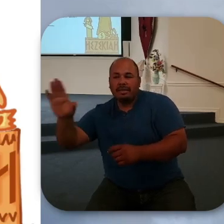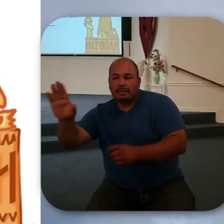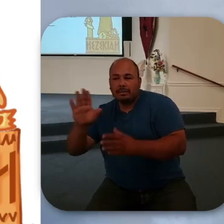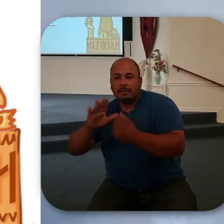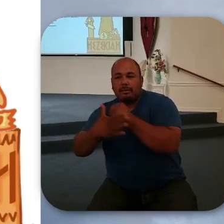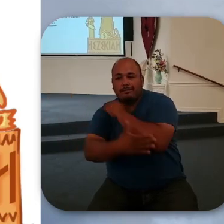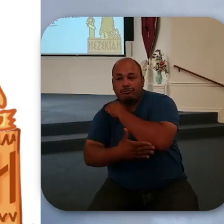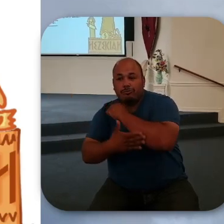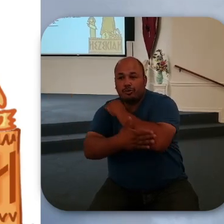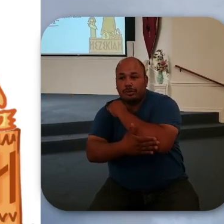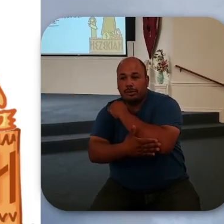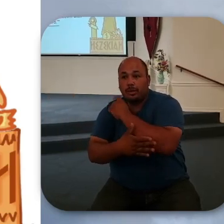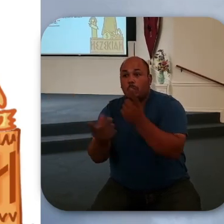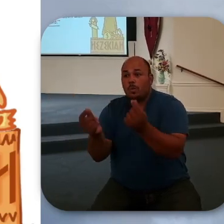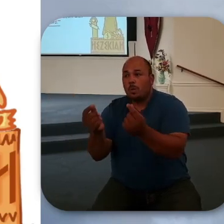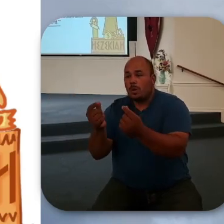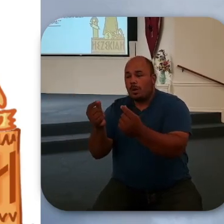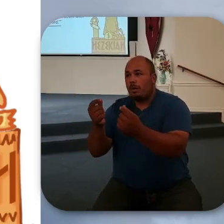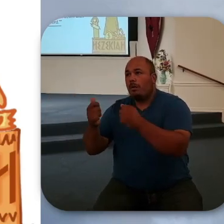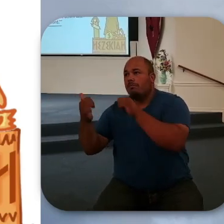down with the sword."